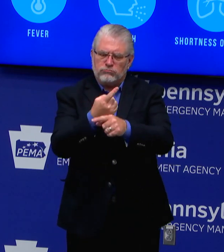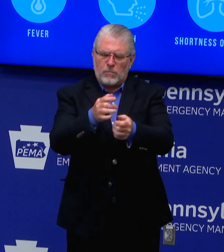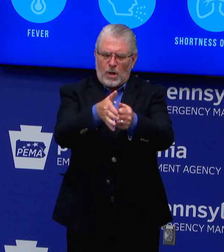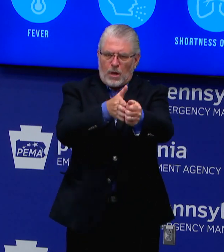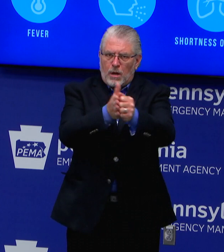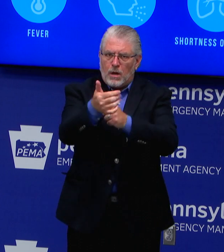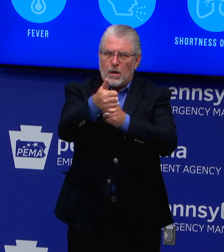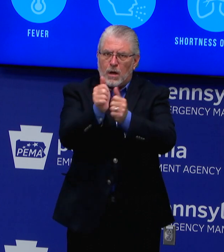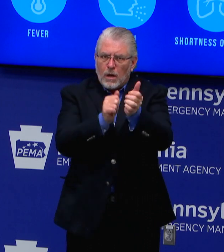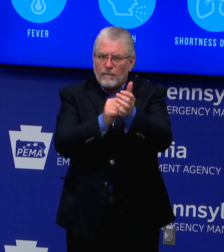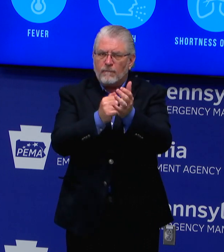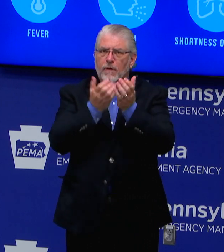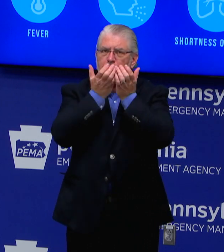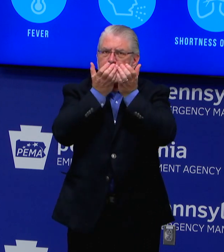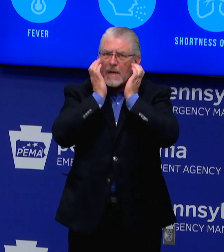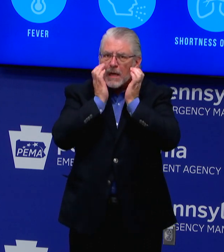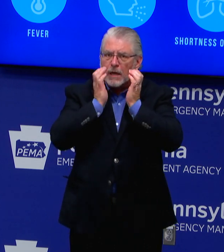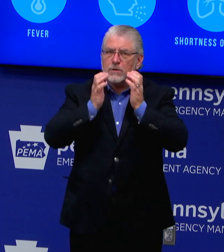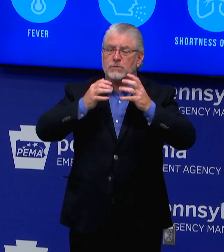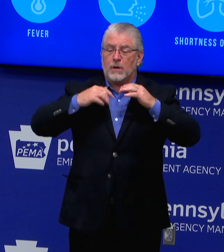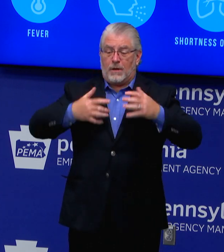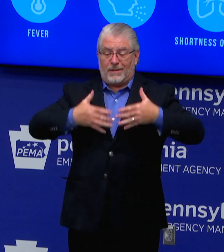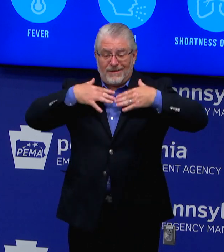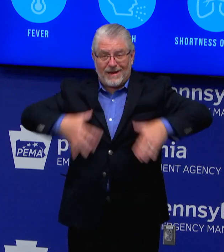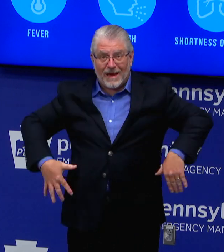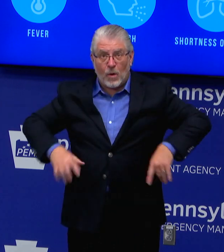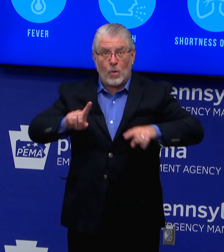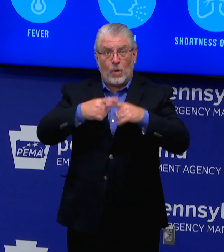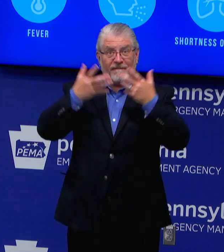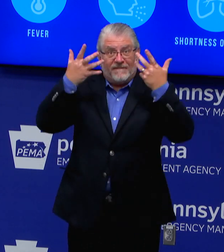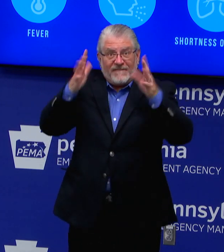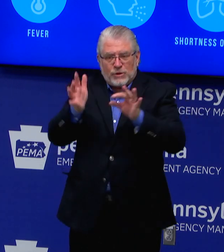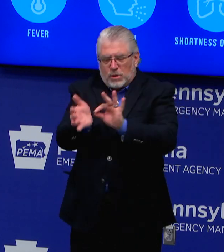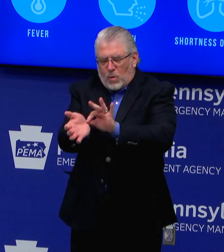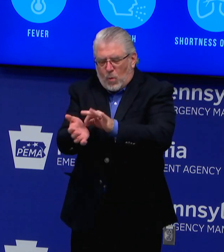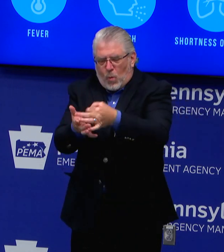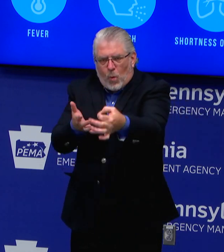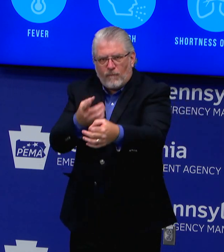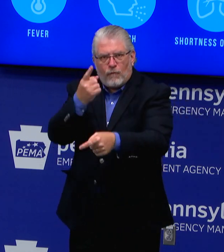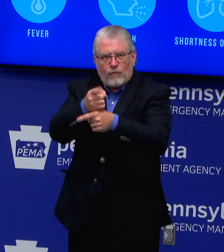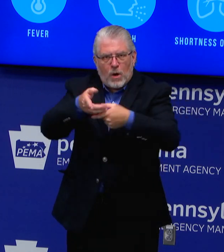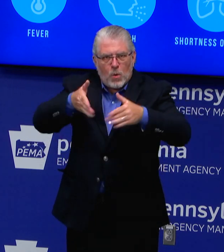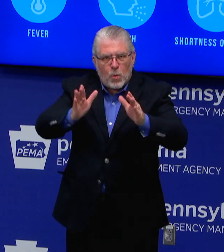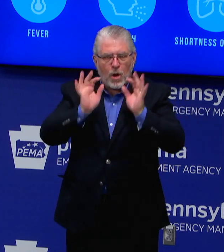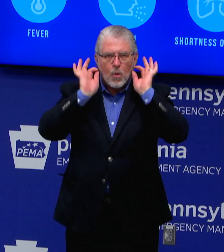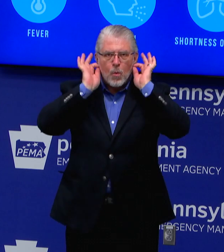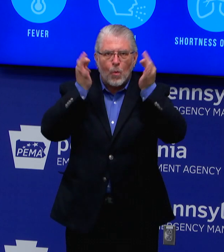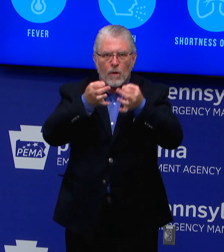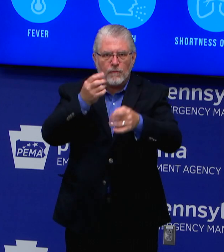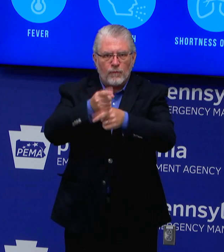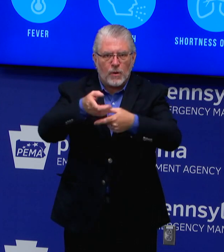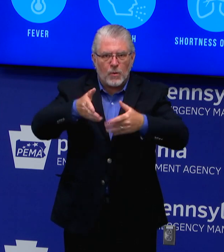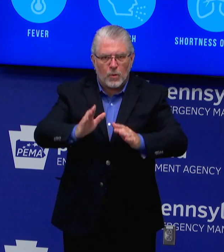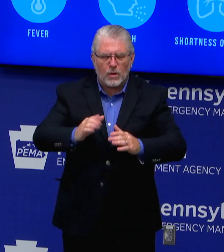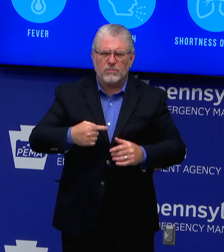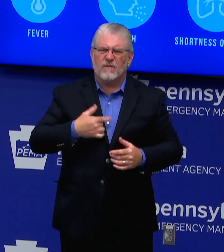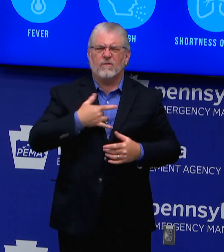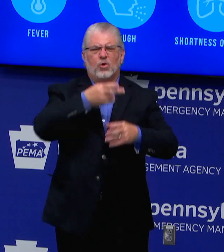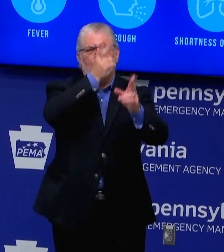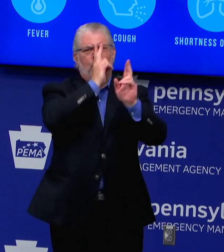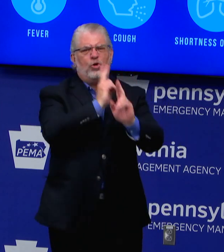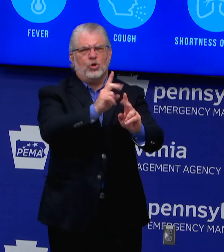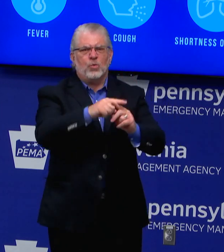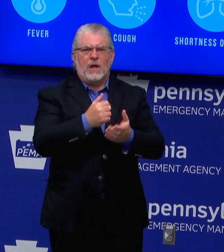needed. It's an honor for us to work alongside with long-term care staff to serve this vulnerable population. To date, we have provided